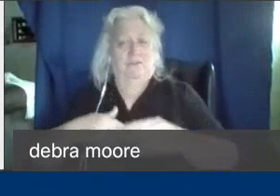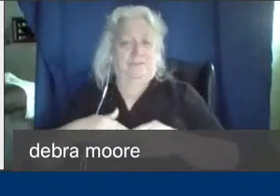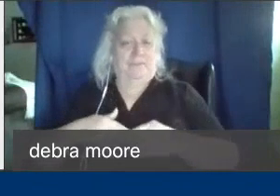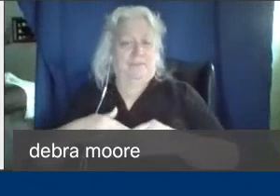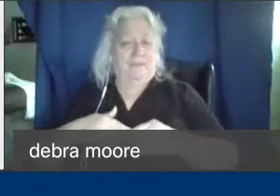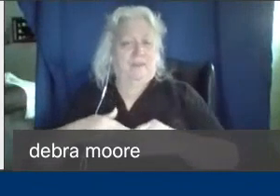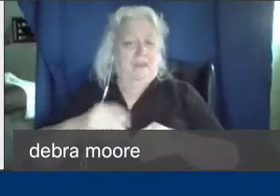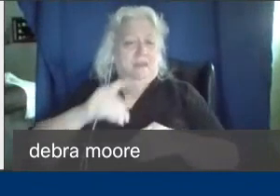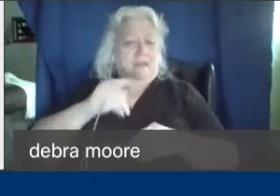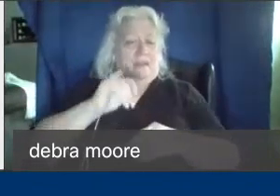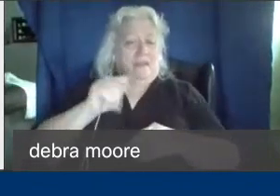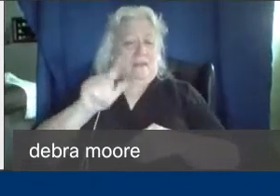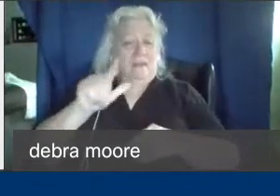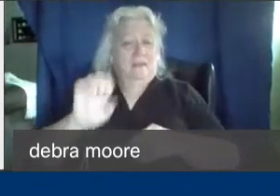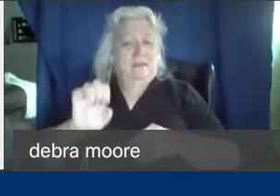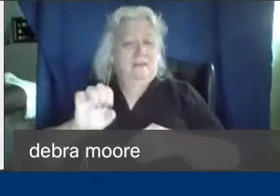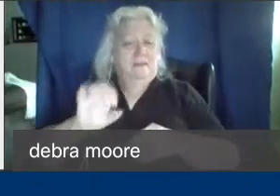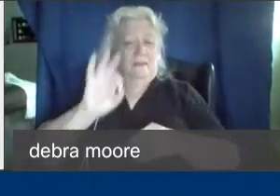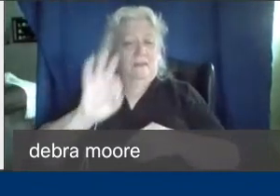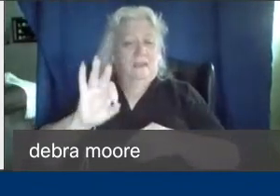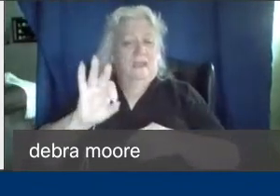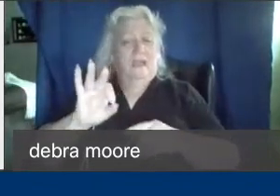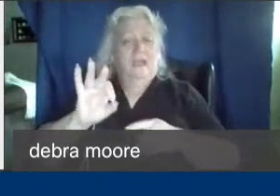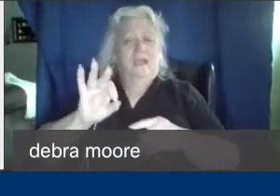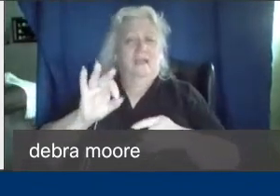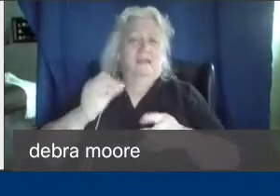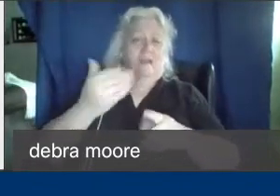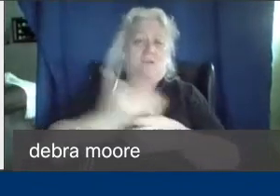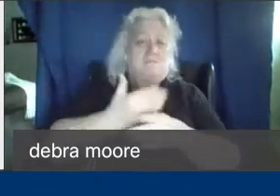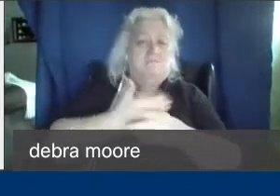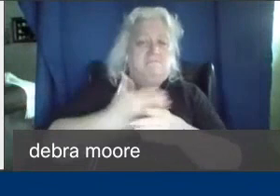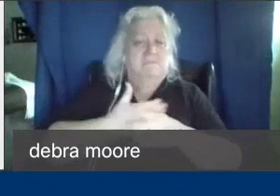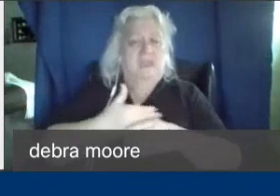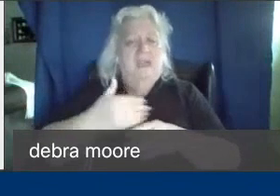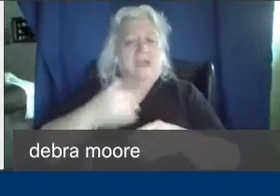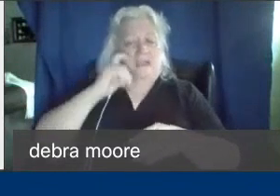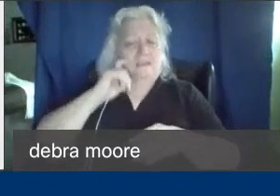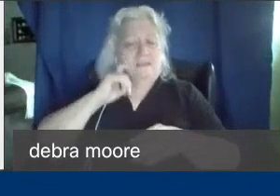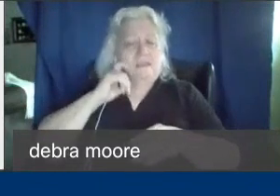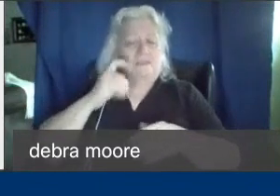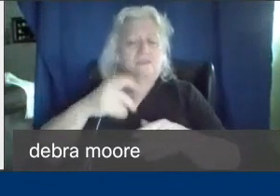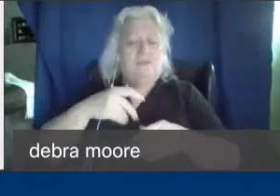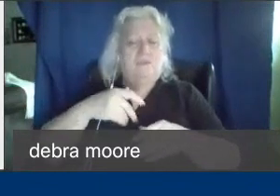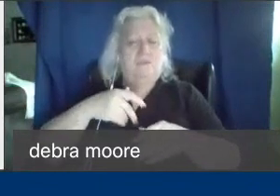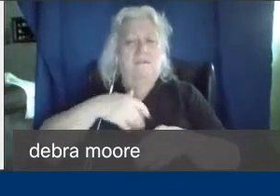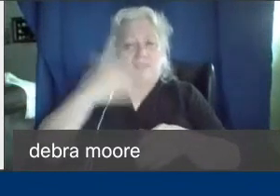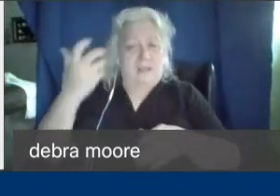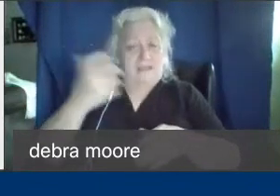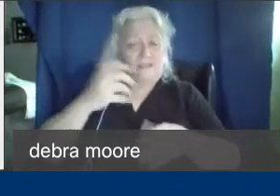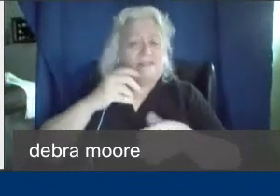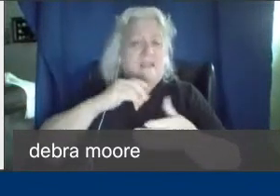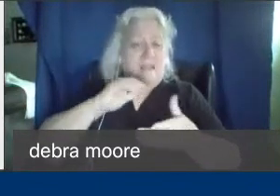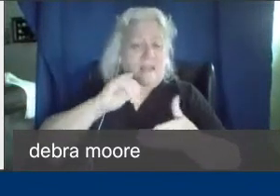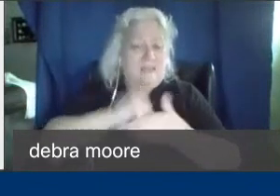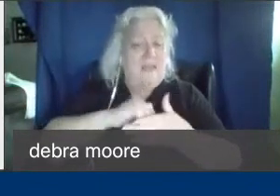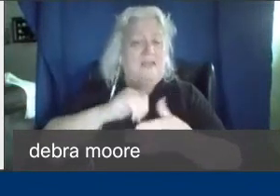IX harassment includes sexual harassment, sexual discrimination, and sexual violence. To see a bigger